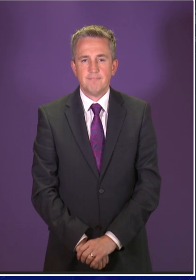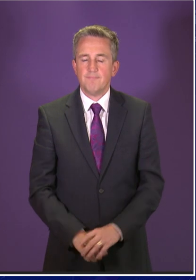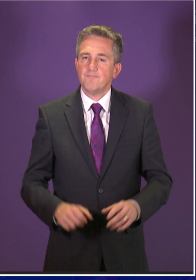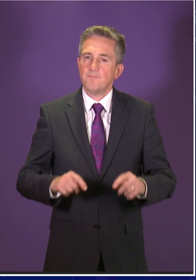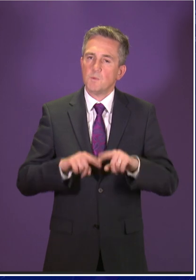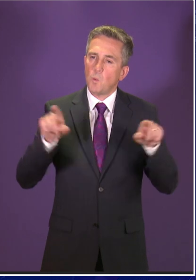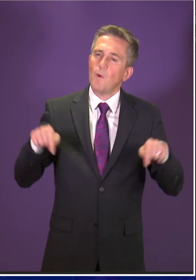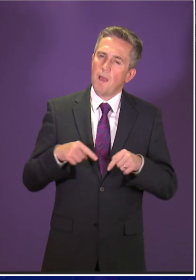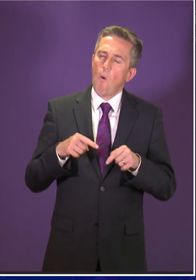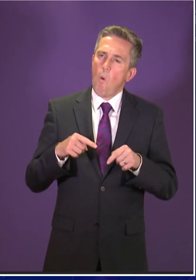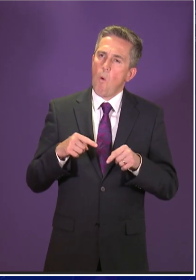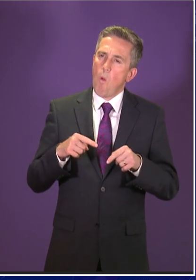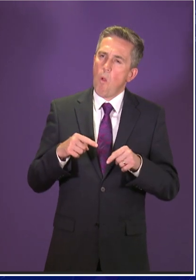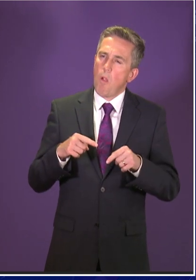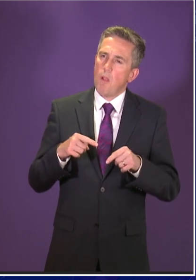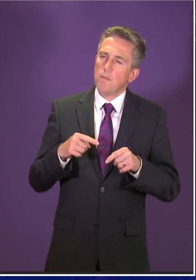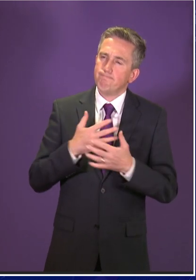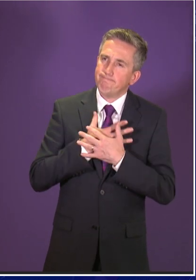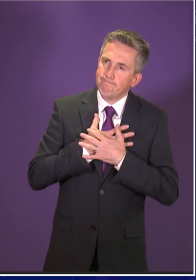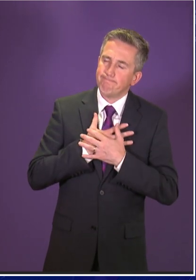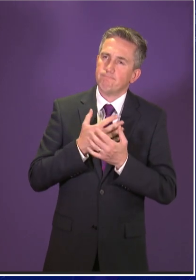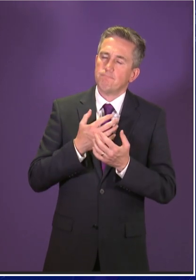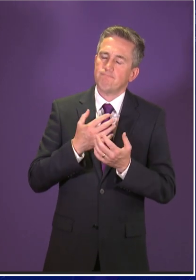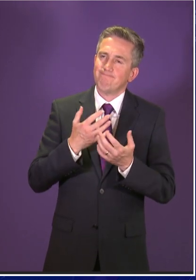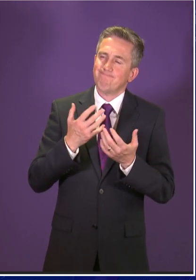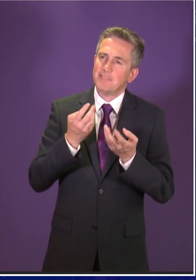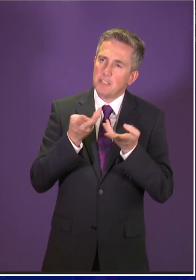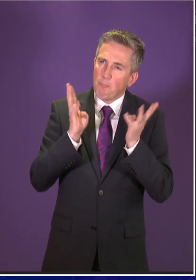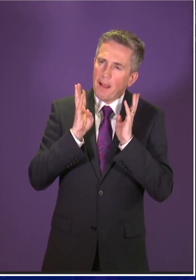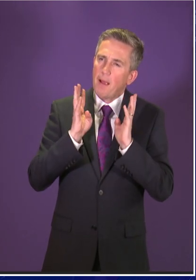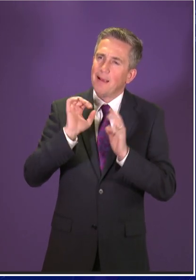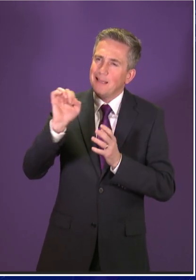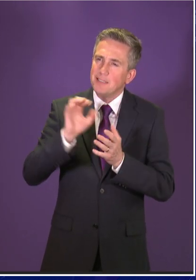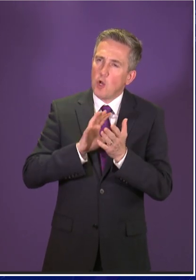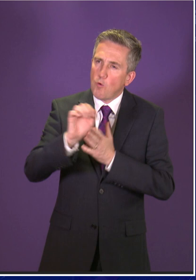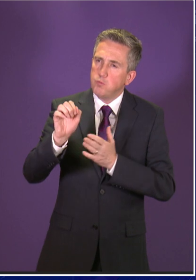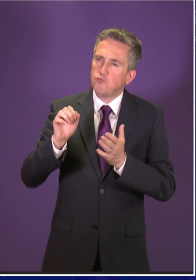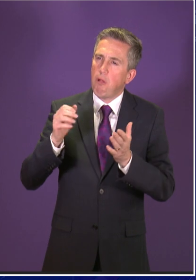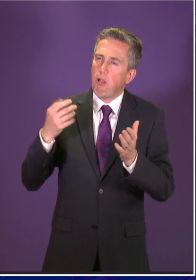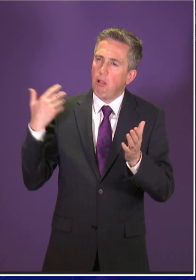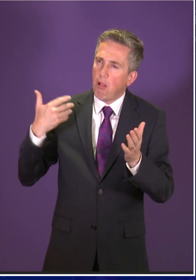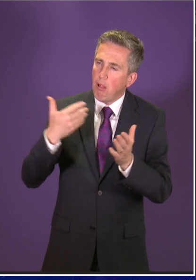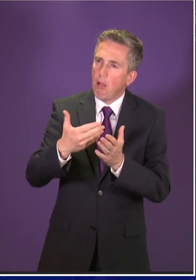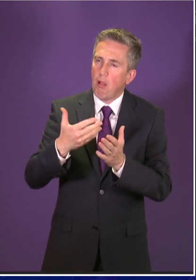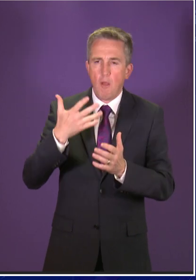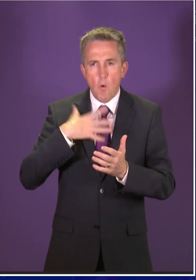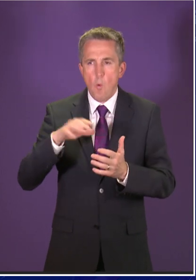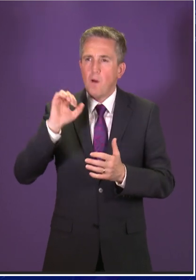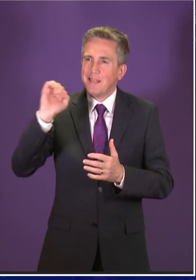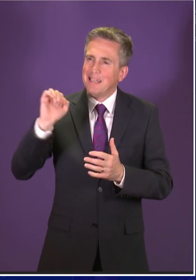We all love and respect the cultural heritage of William Shakespeare and wish to keep staging his plays in the years to